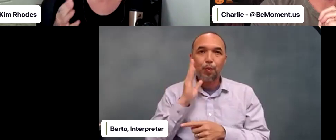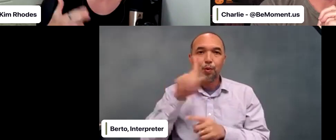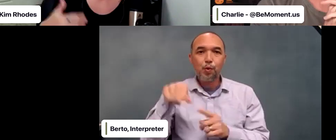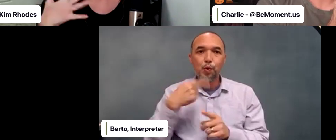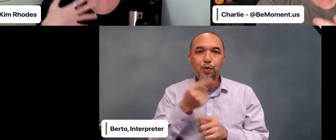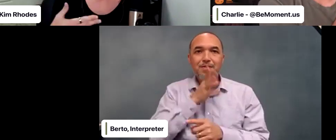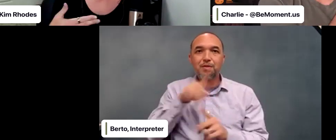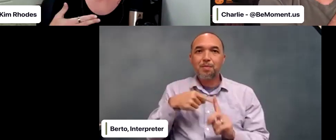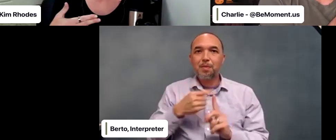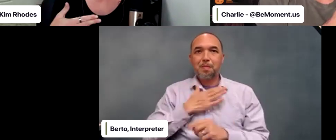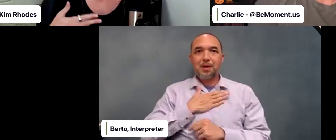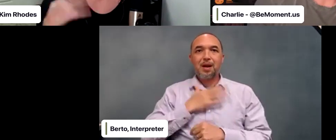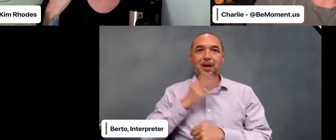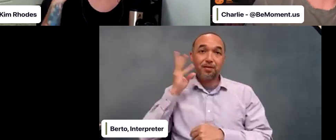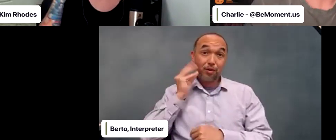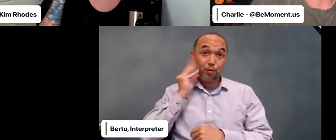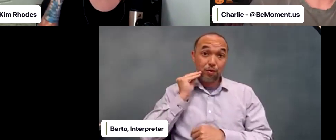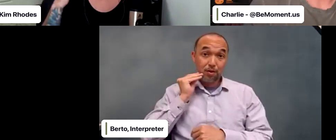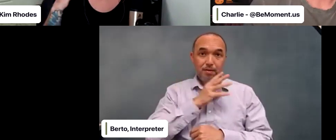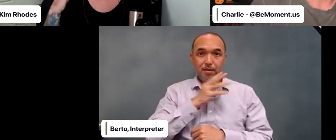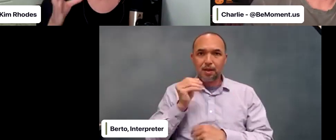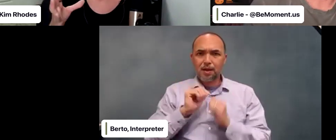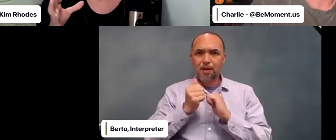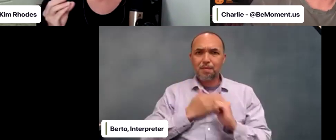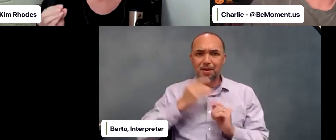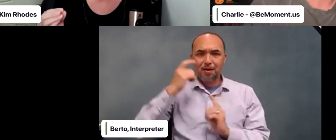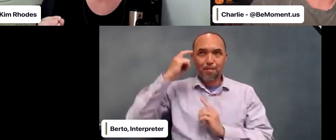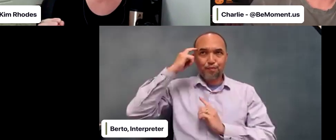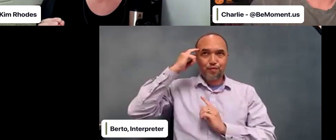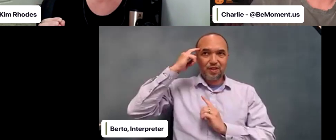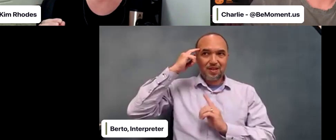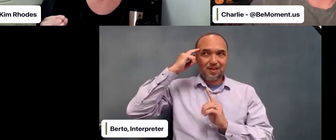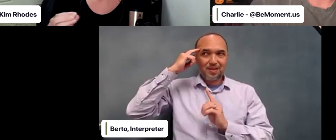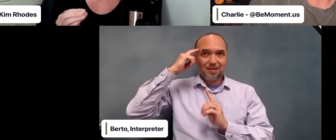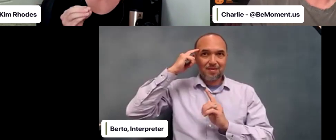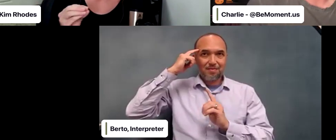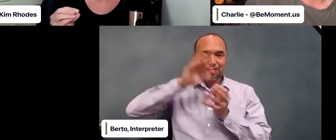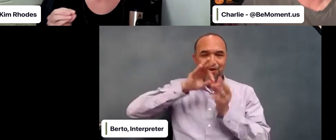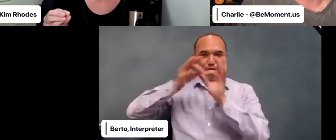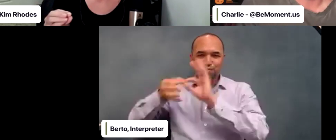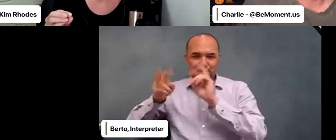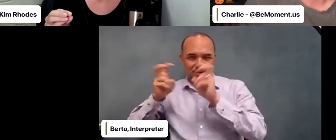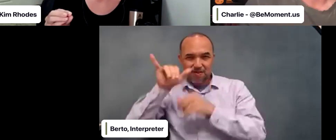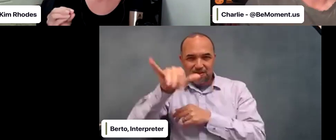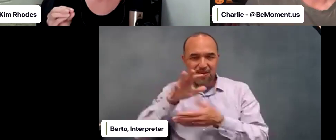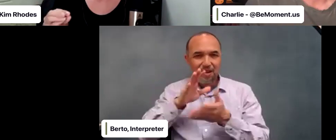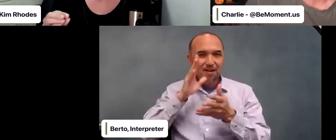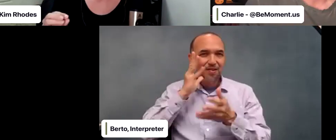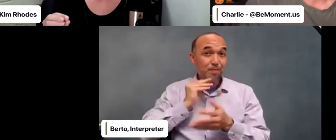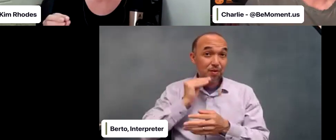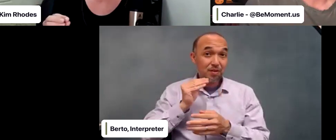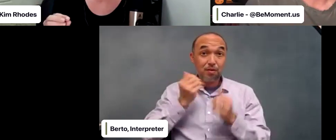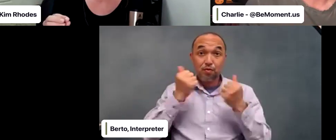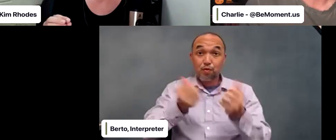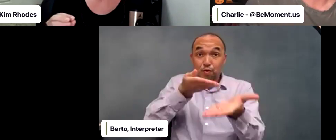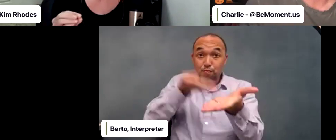about my experience and how my brain interpreted that experience. Okay. The goal of this is not to prove to you